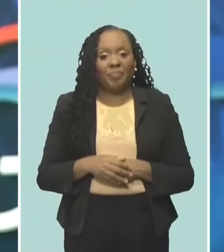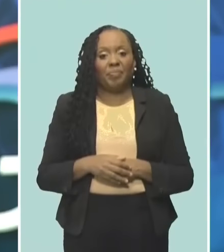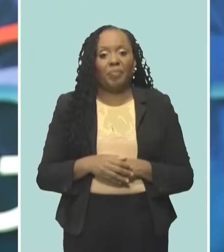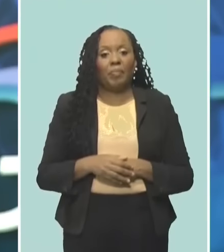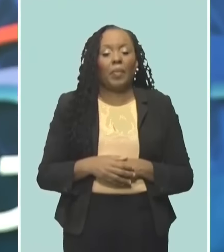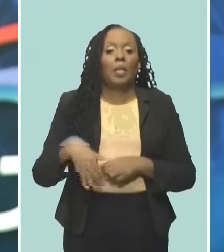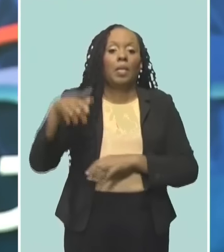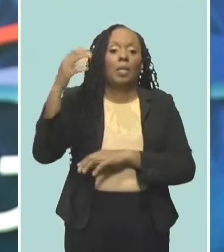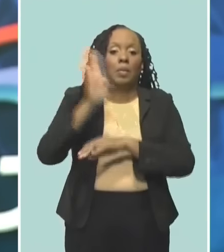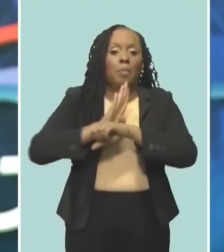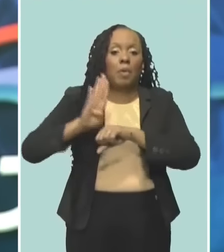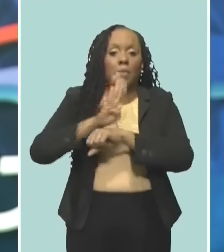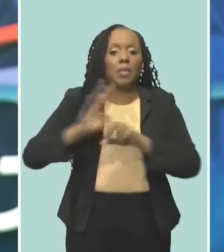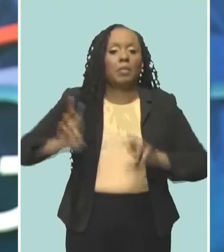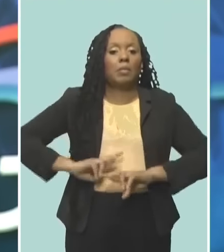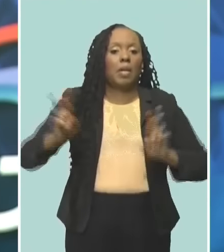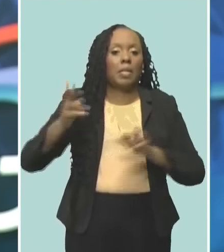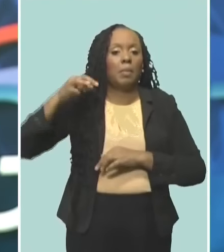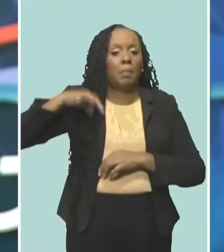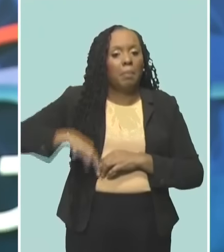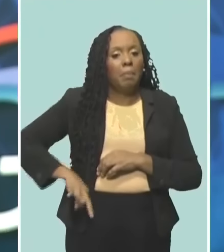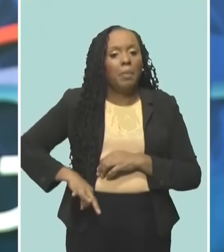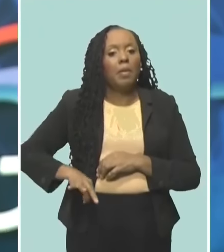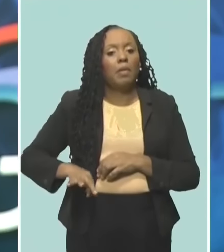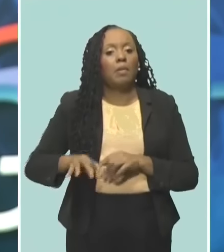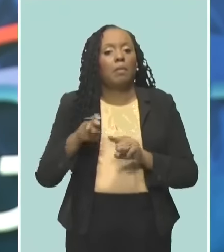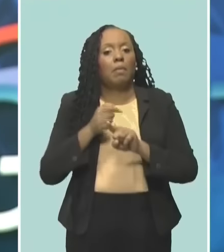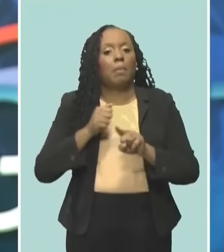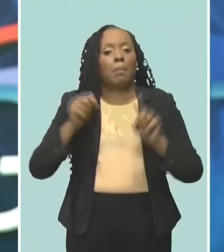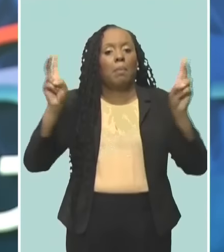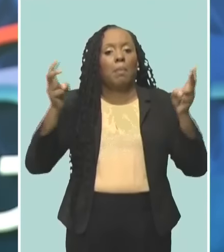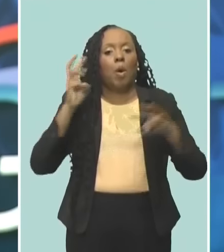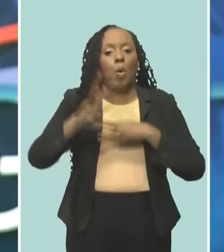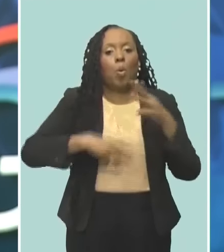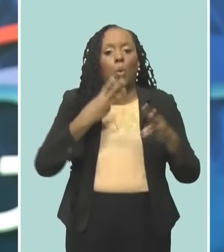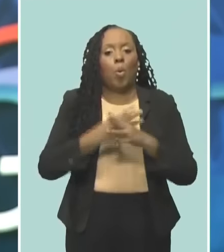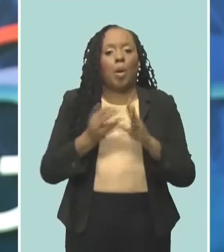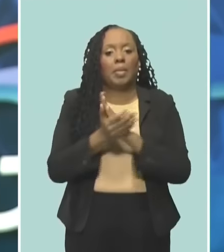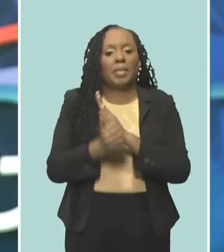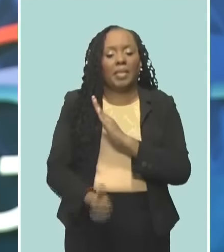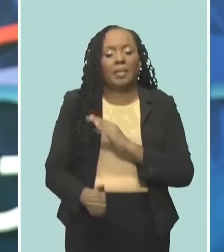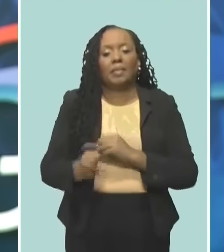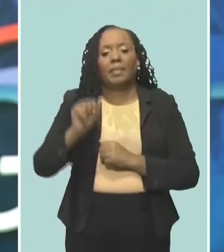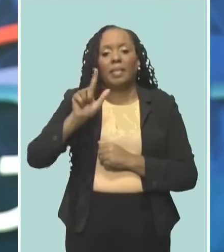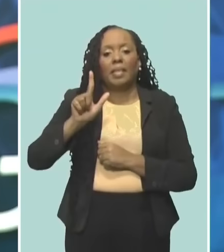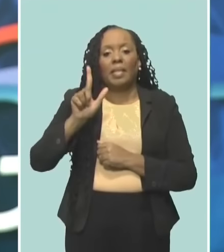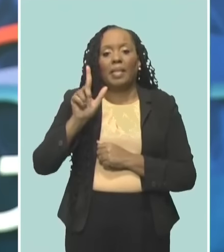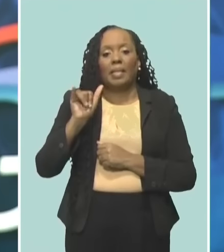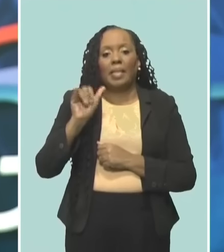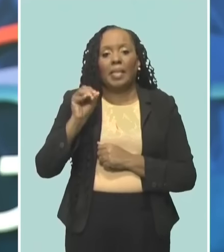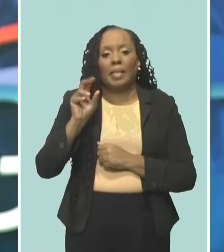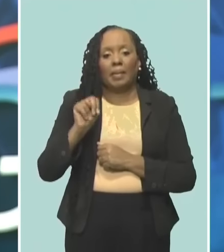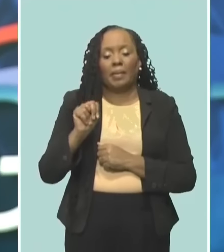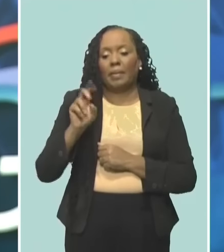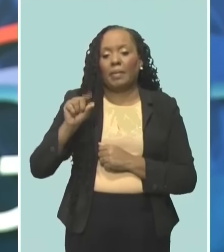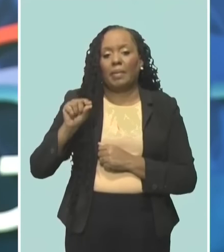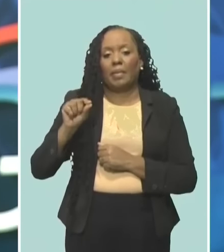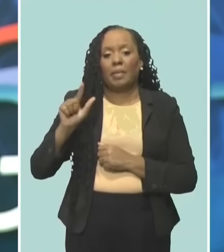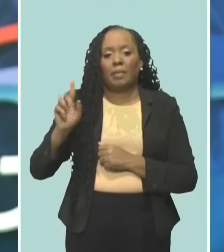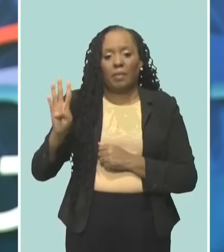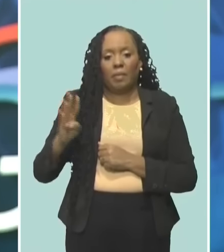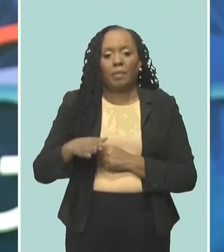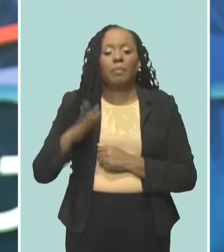Barbados is set to benefit substantially from its participation in WorldSkills Lyon 2024. The country is being gifted